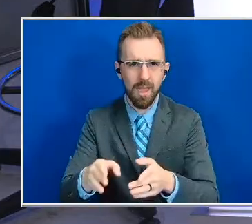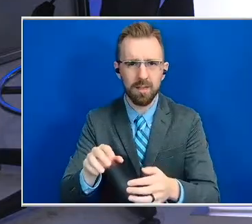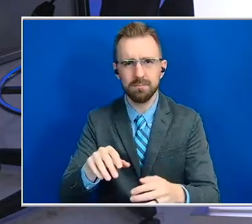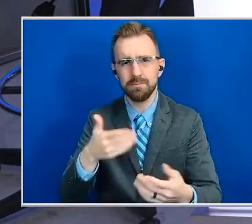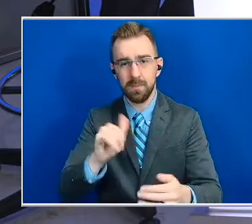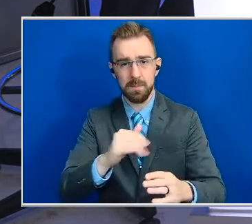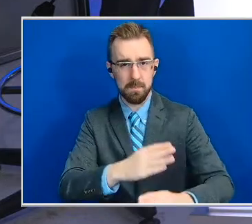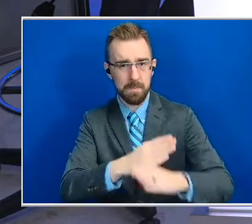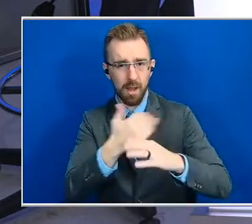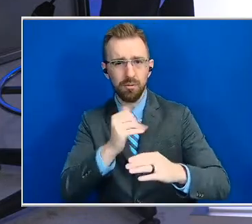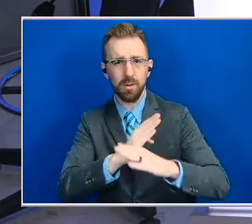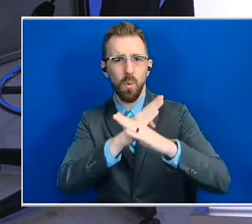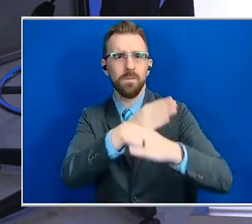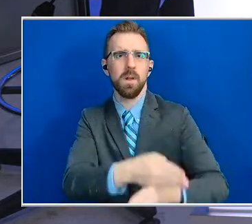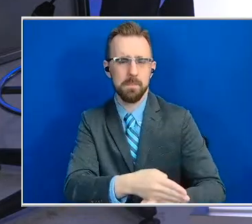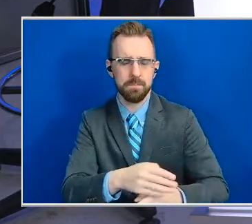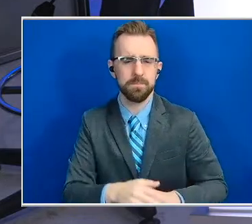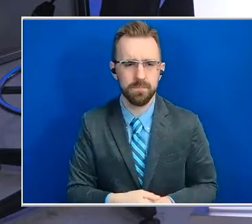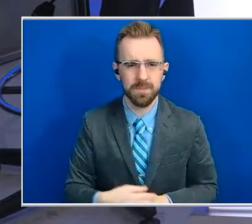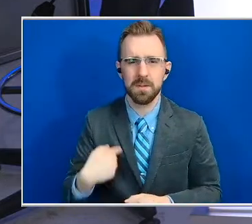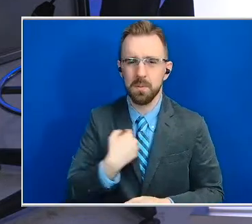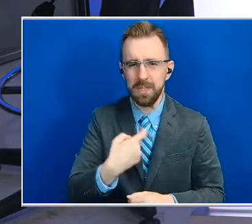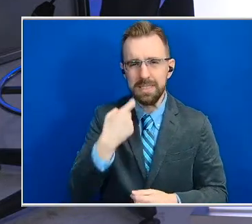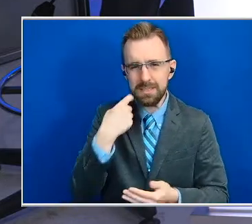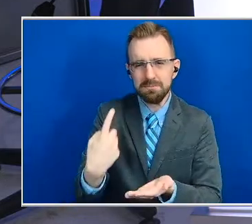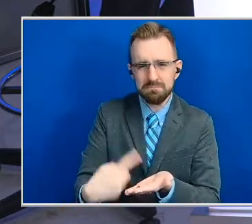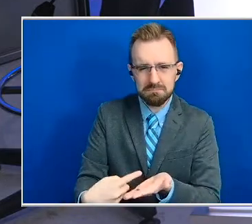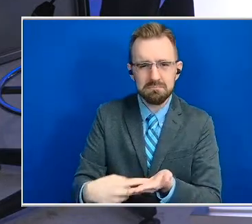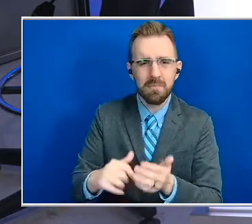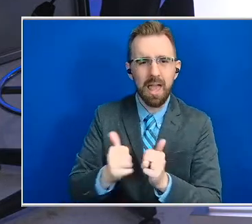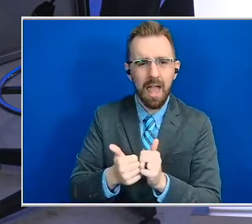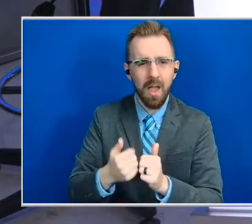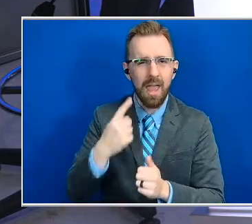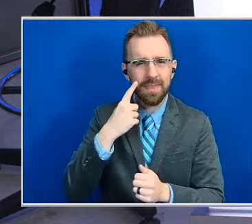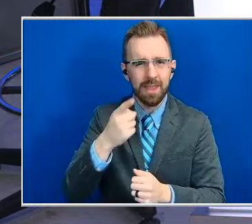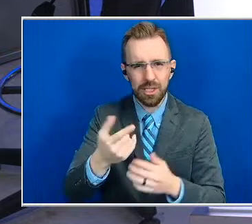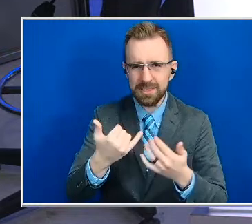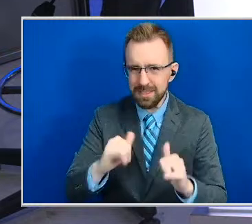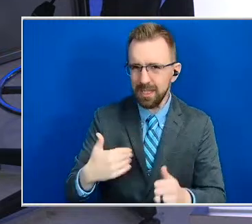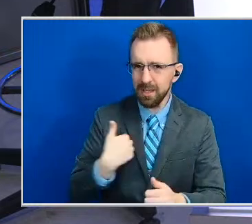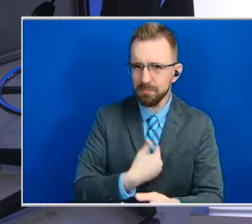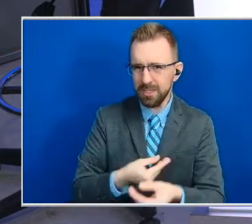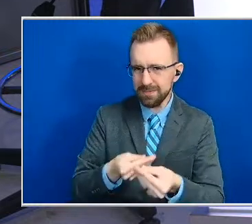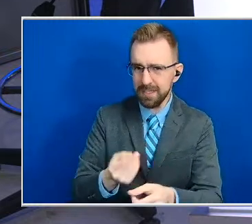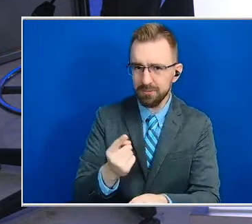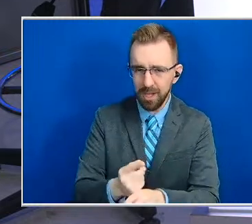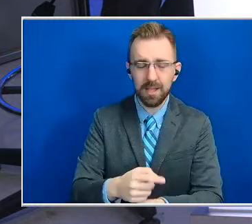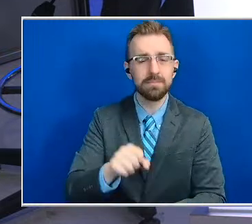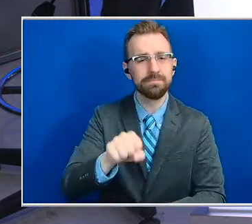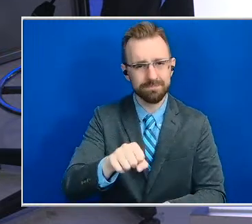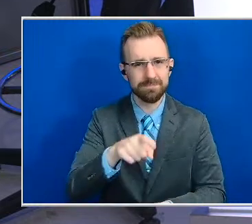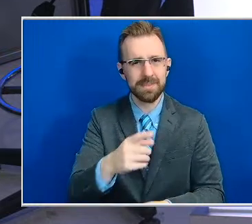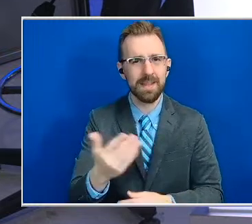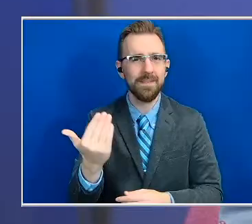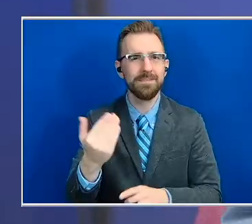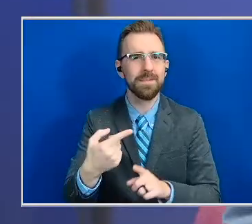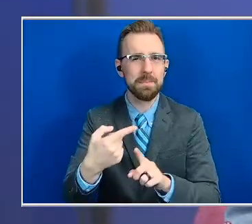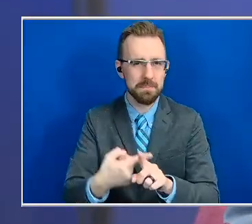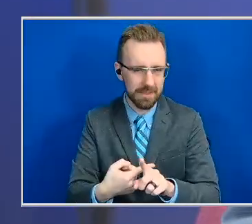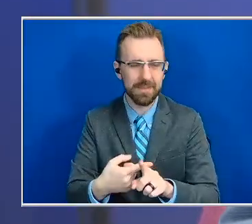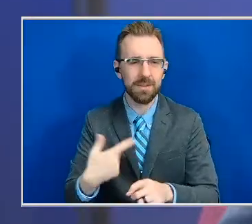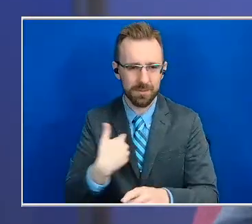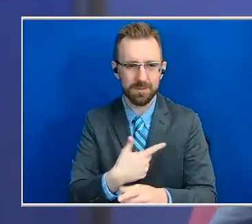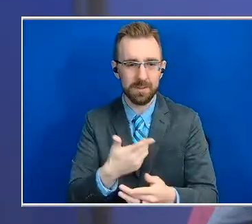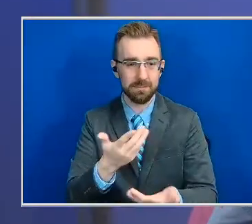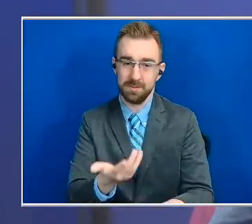So we've just talked about how I take it you're still breastfeeding, is that right? I am, yeah. He's 15 months, so he has